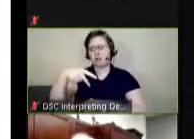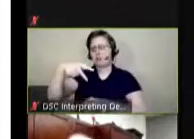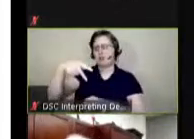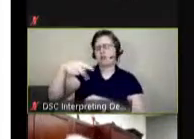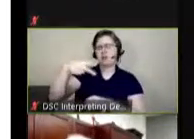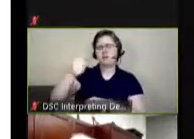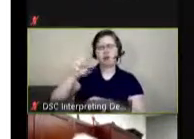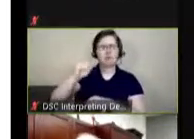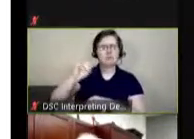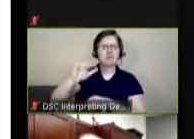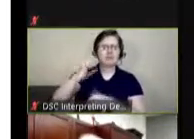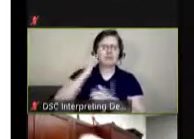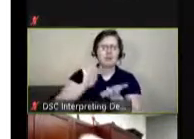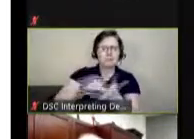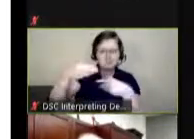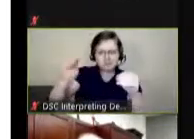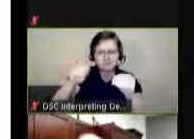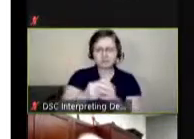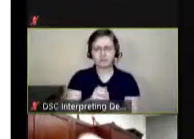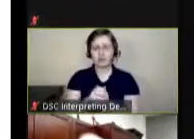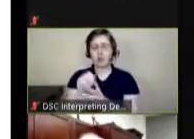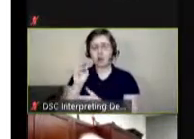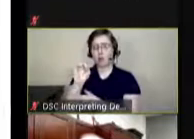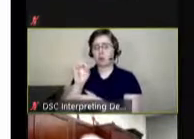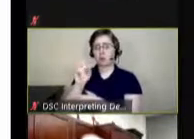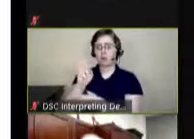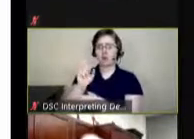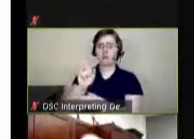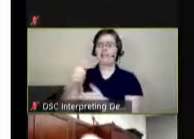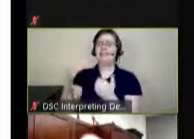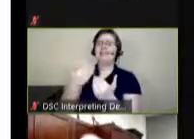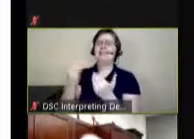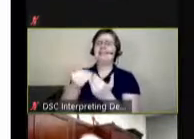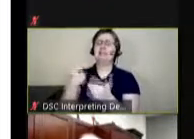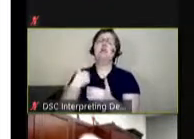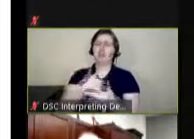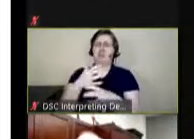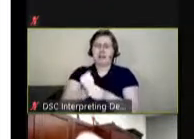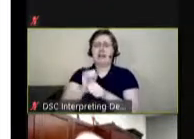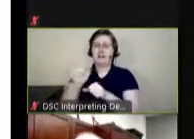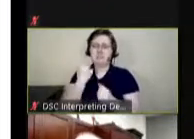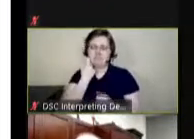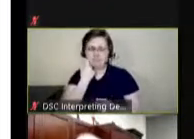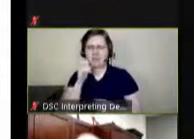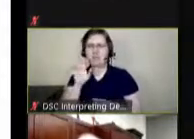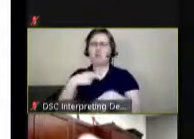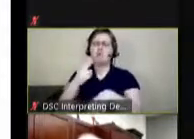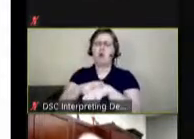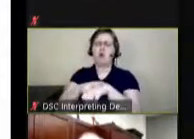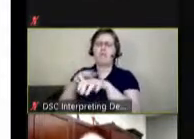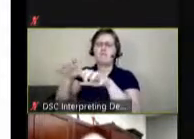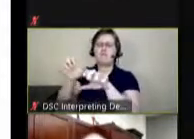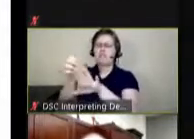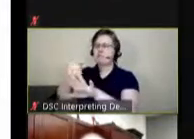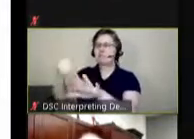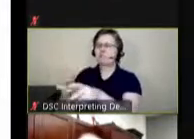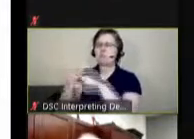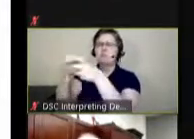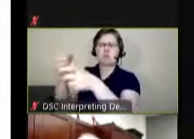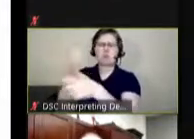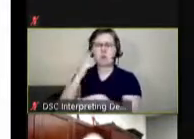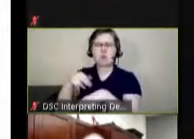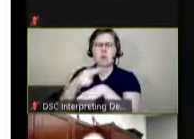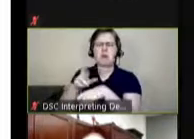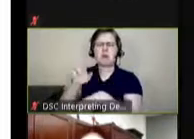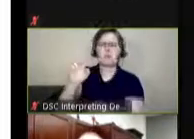The Moderna vaccine is the one that we've been getting right now, and it's easier to store. It's really a typical freezer. And then we can put that in the refrigerator. And